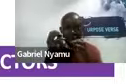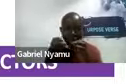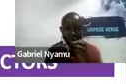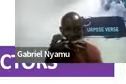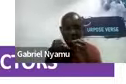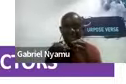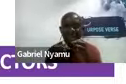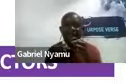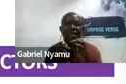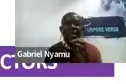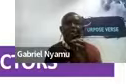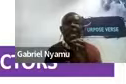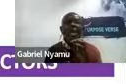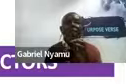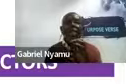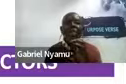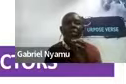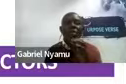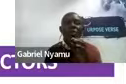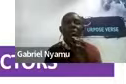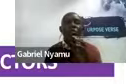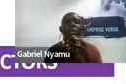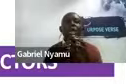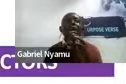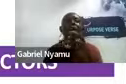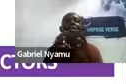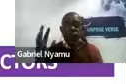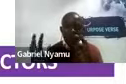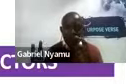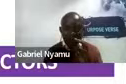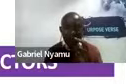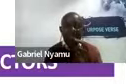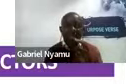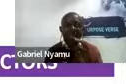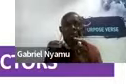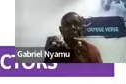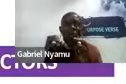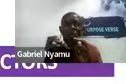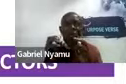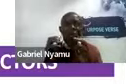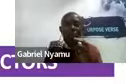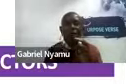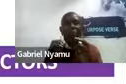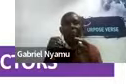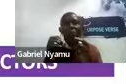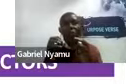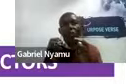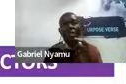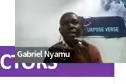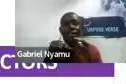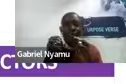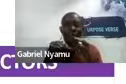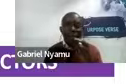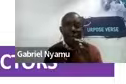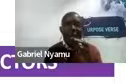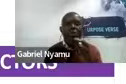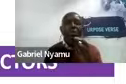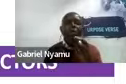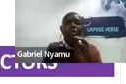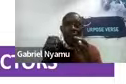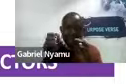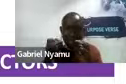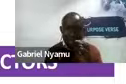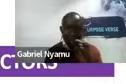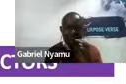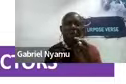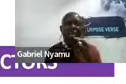the specific, then you end up being drifted because you'll be everywhere. So we stop doing generalization and you